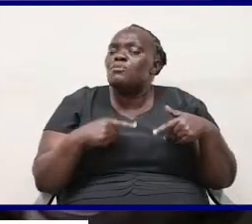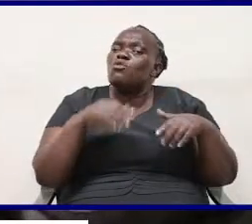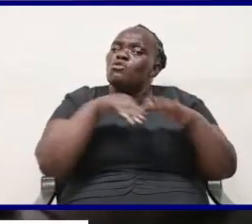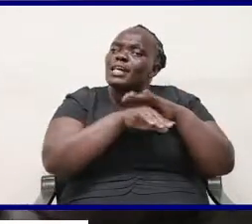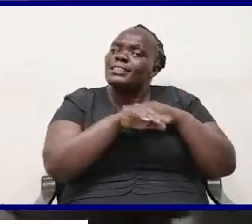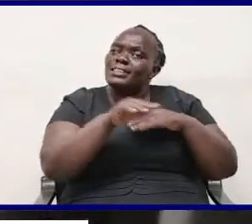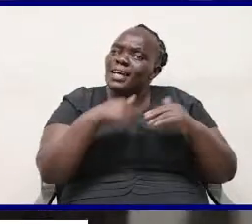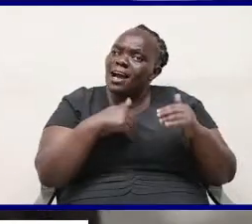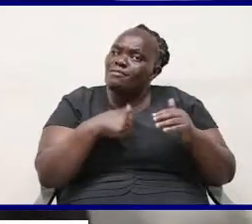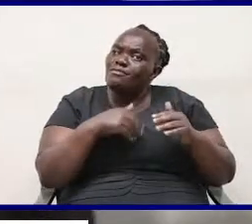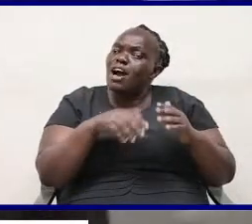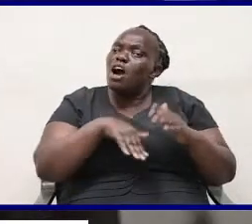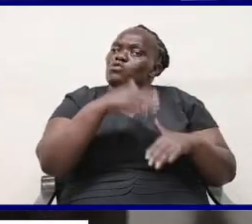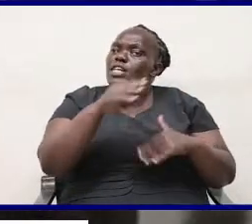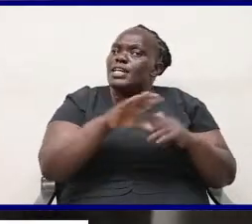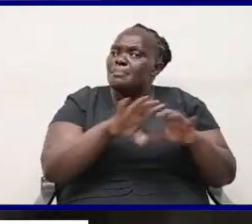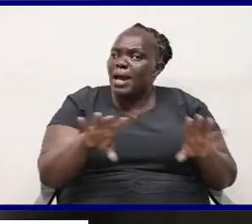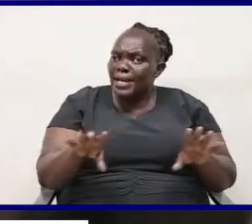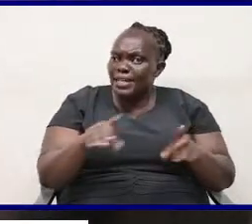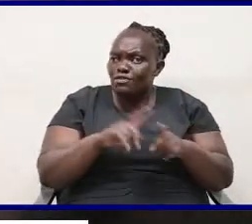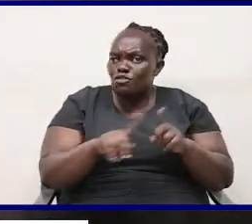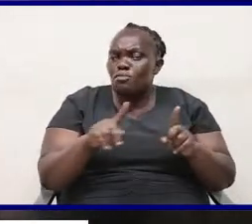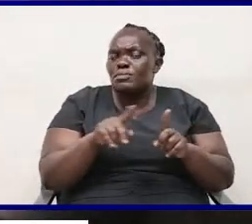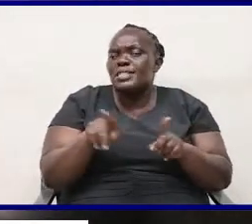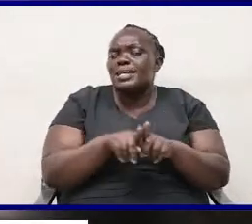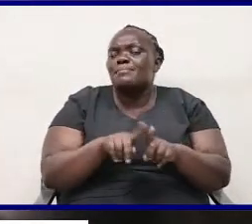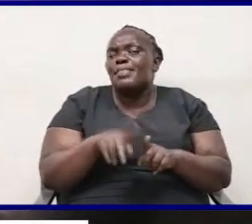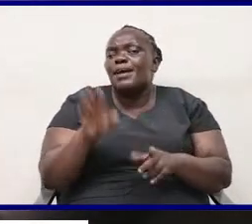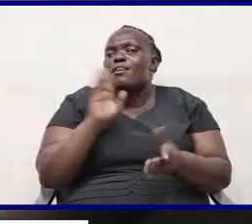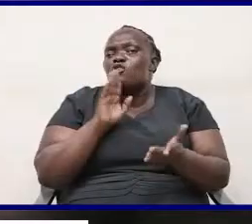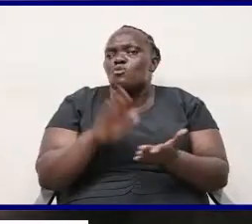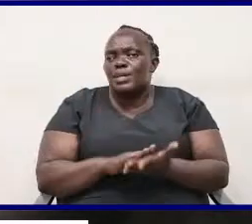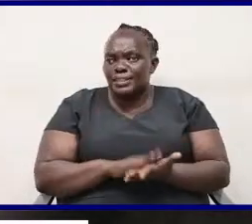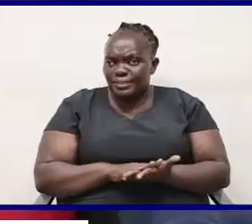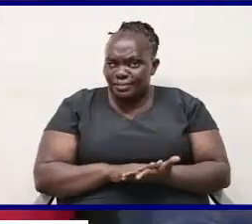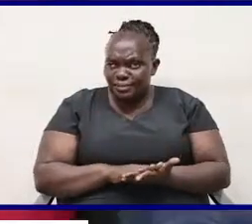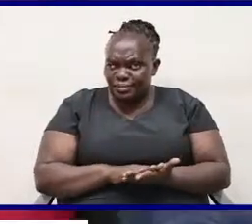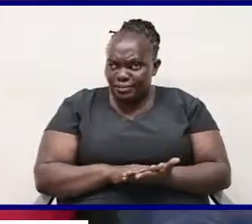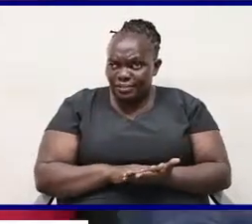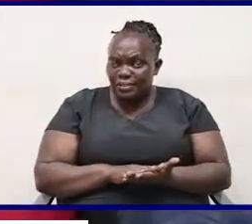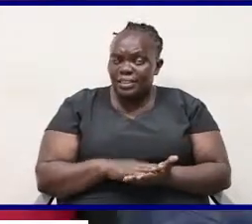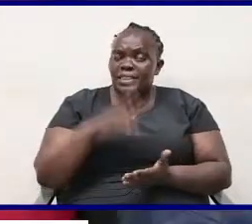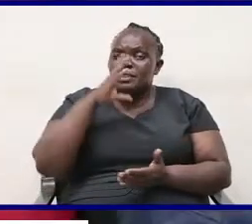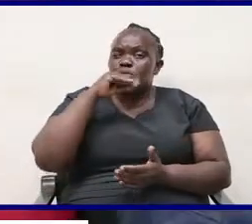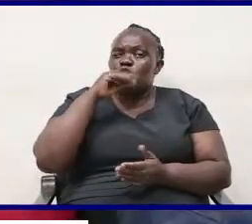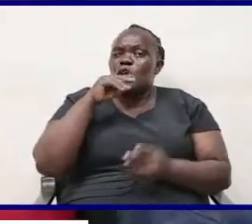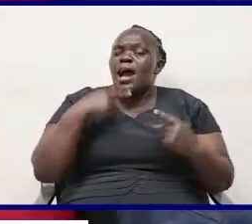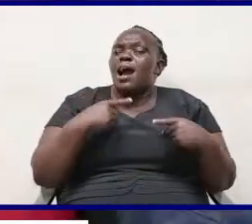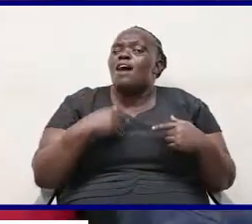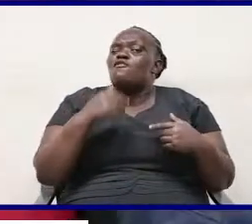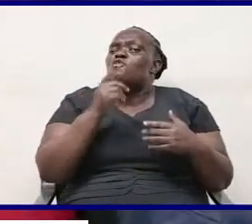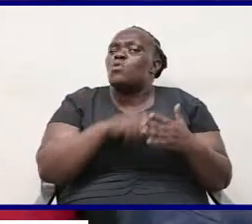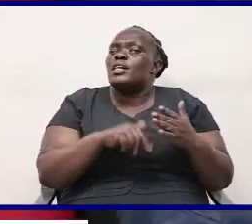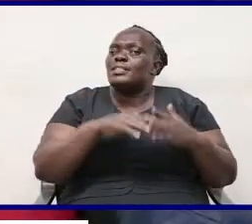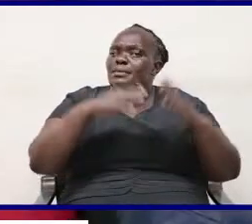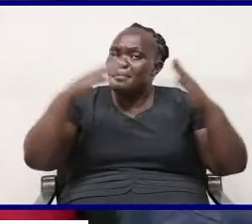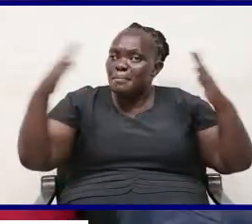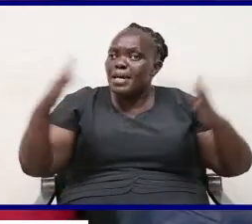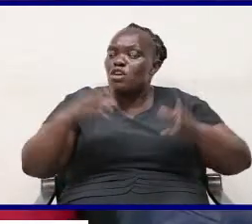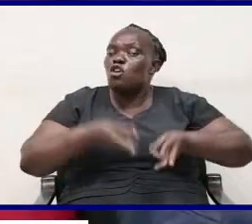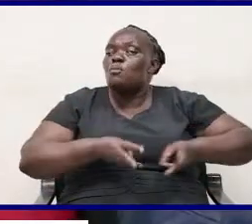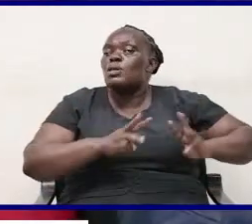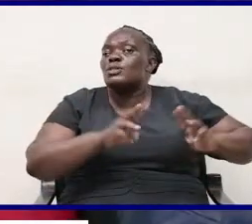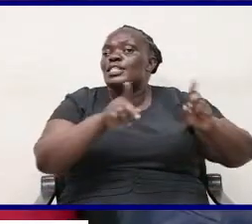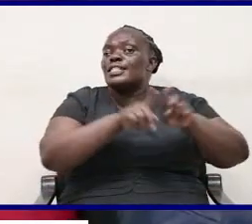to external markets just from with the confines of their bedrooms. Spox, we have a big opportunity